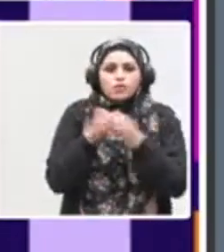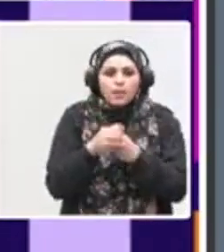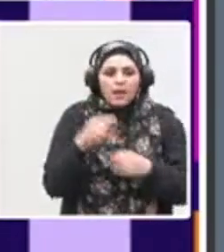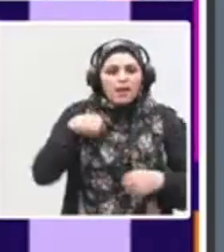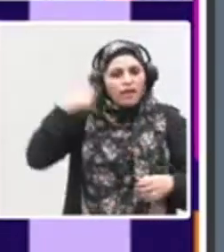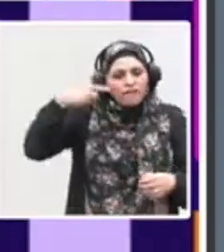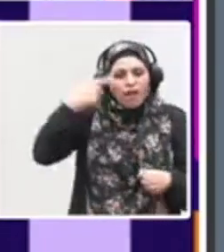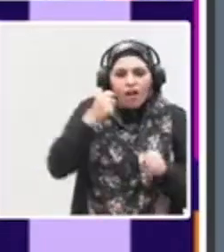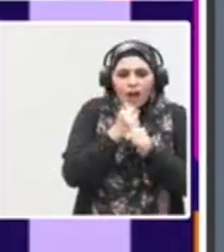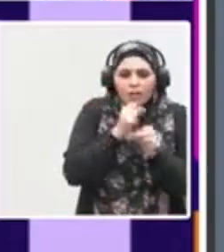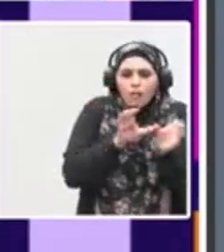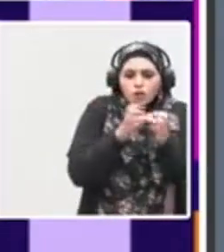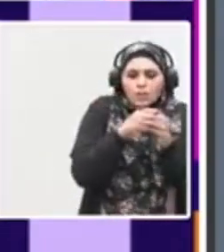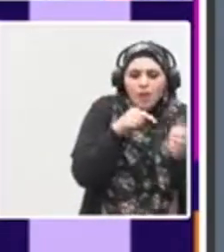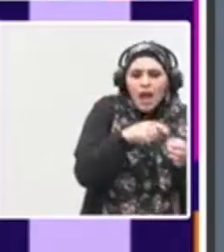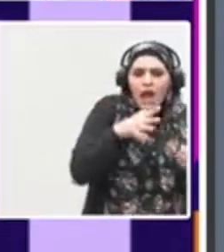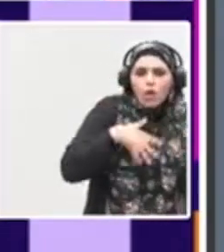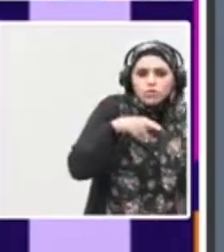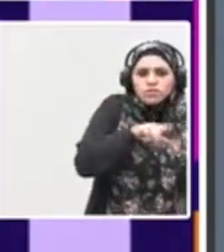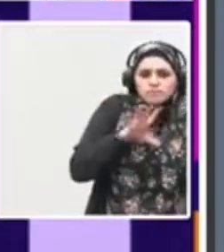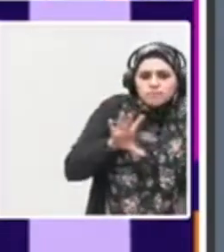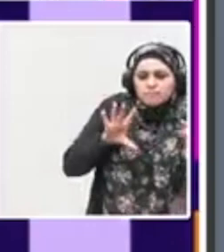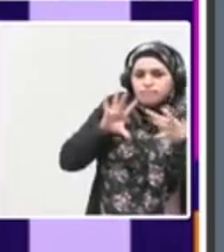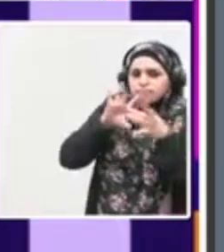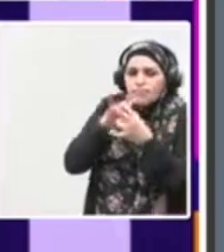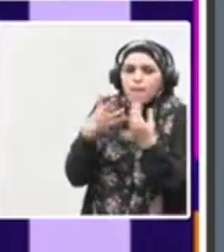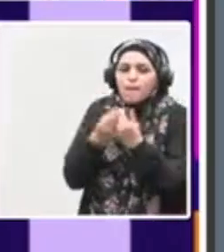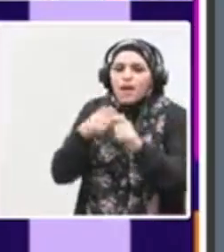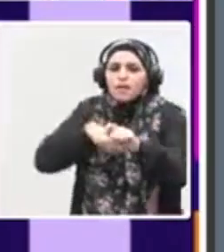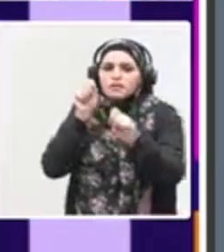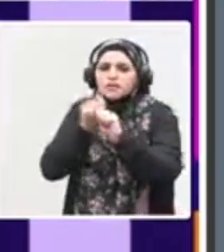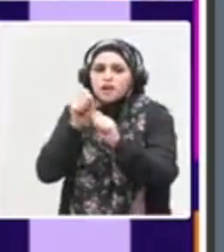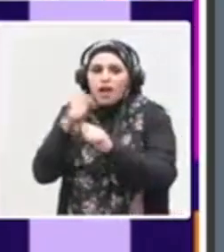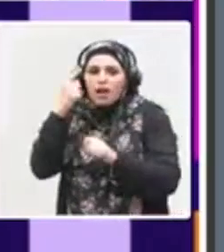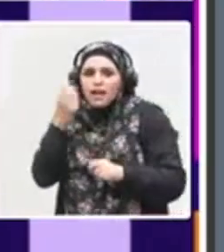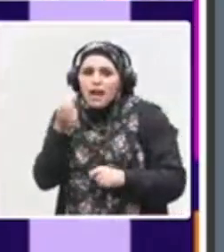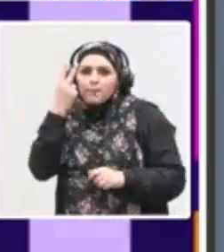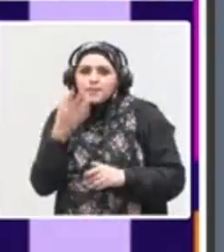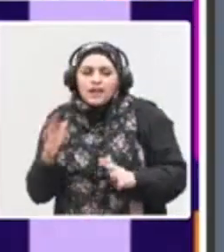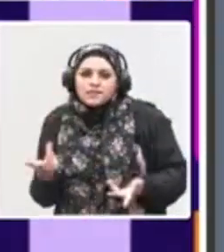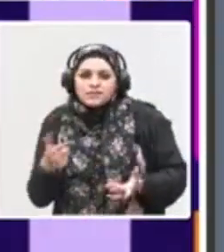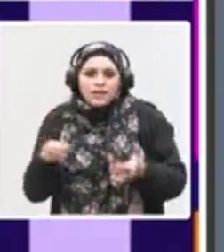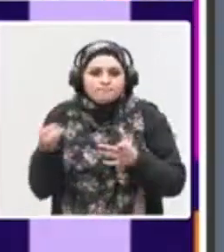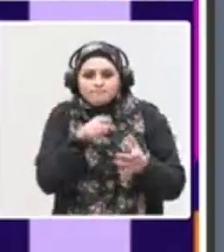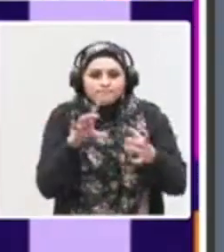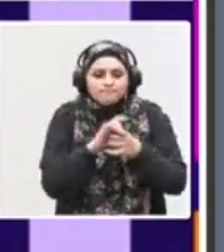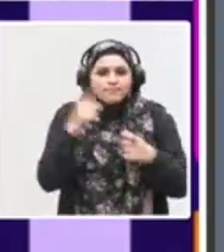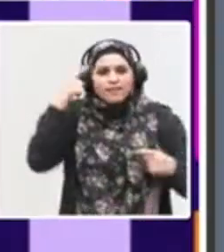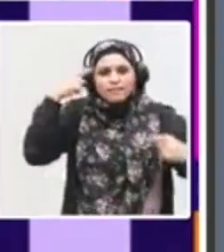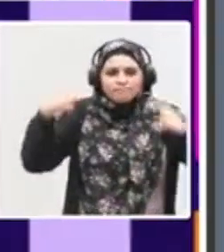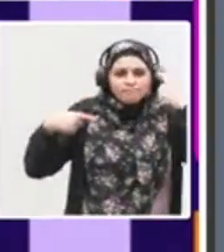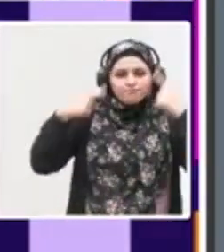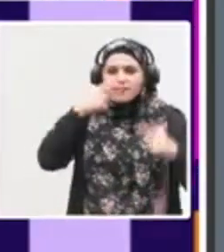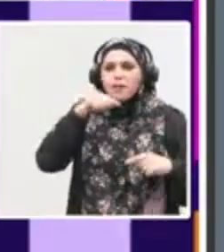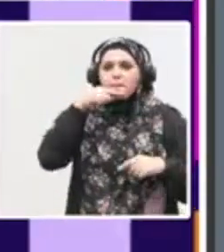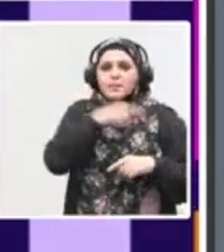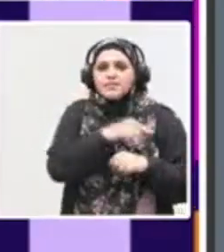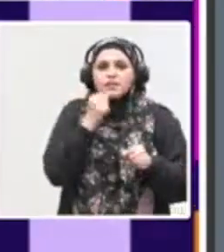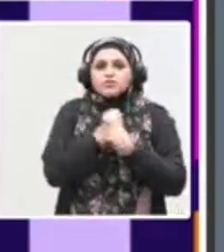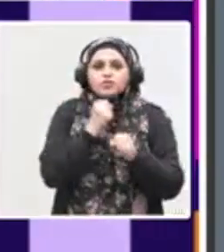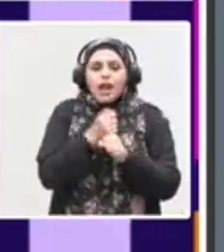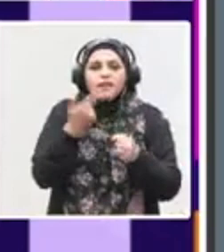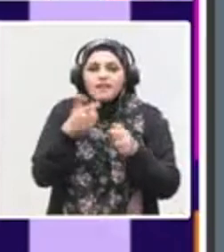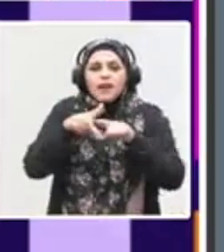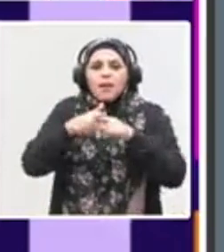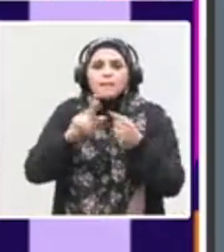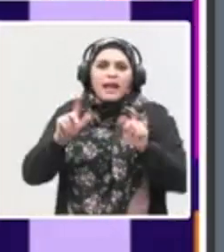movie The Stepford Wives back in the day. So she has been working in film and TV her entire life. And so she has